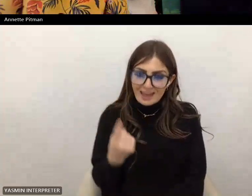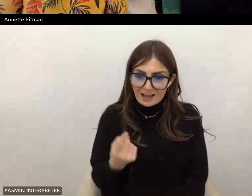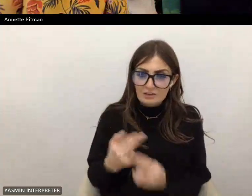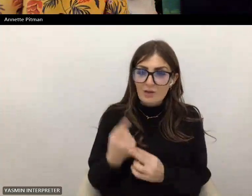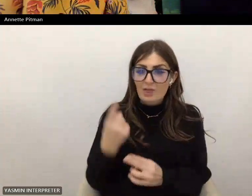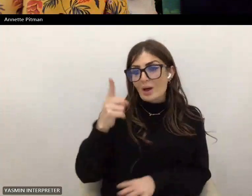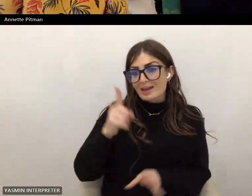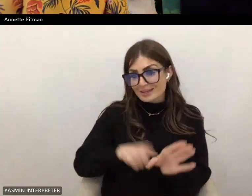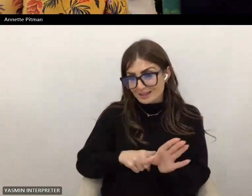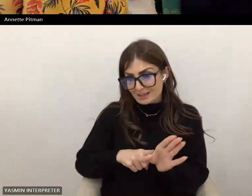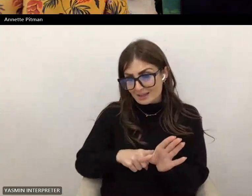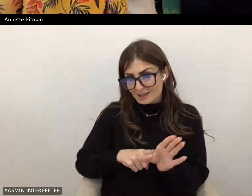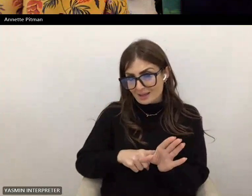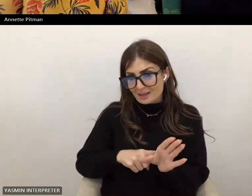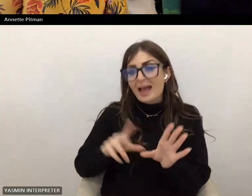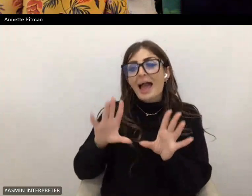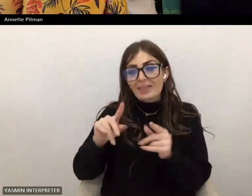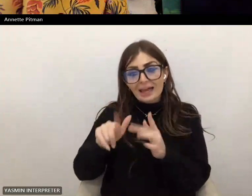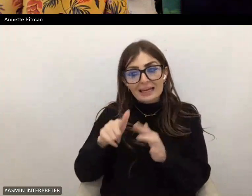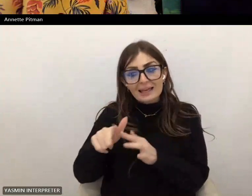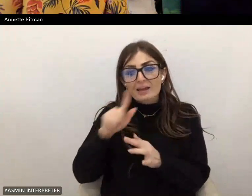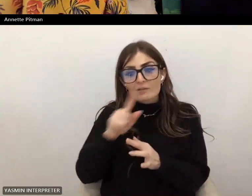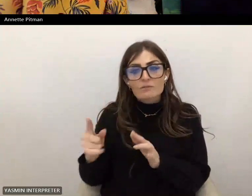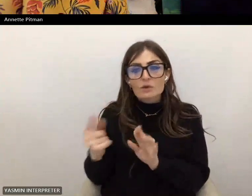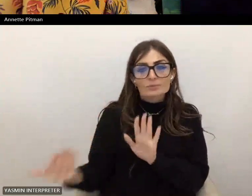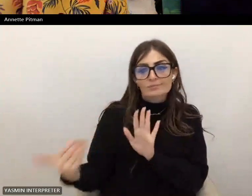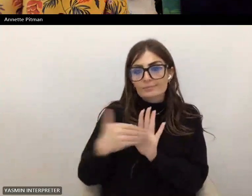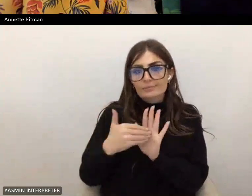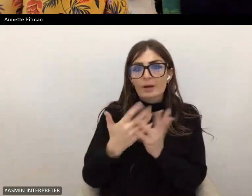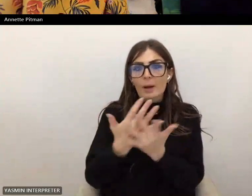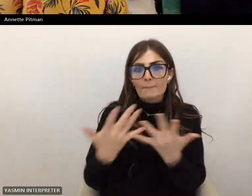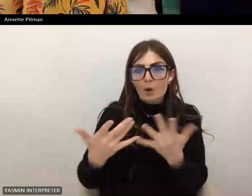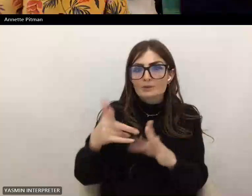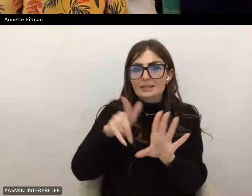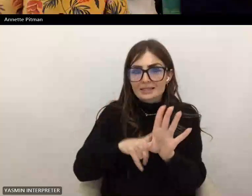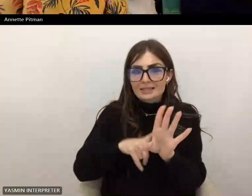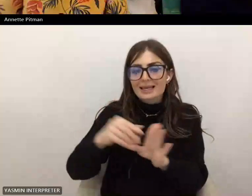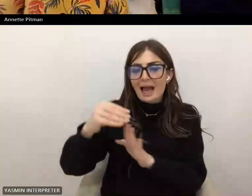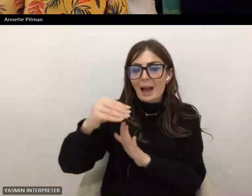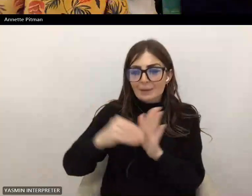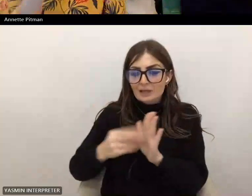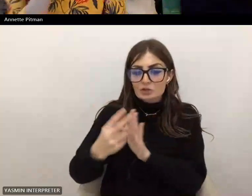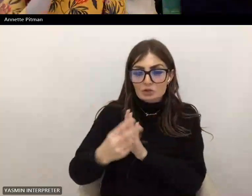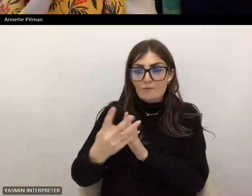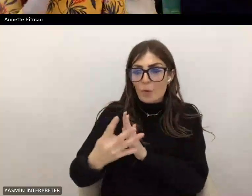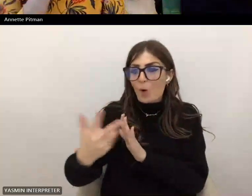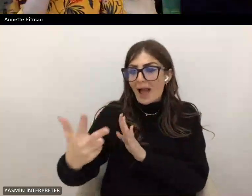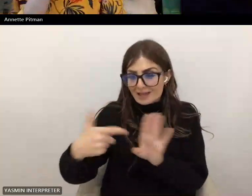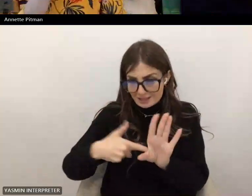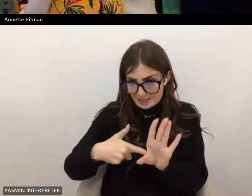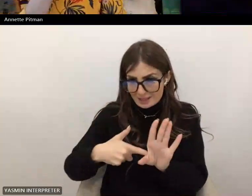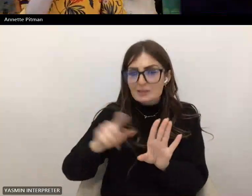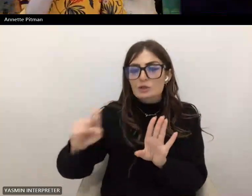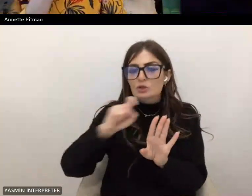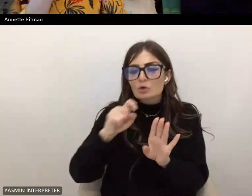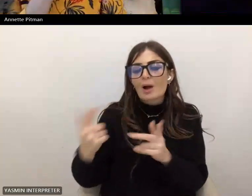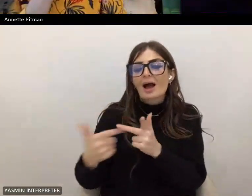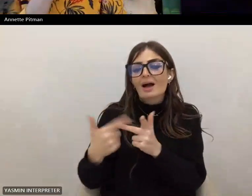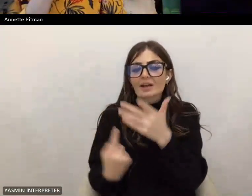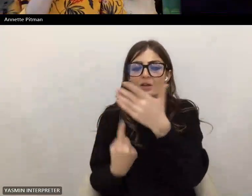1 year. Then if you're putting in your multi-year application at 2, 4 or 8, you will have the opportunity